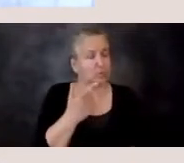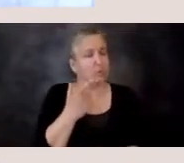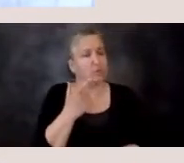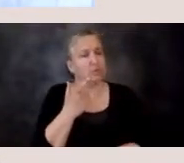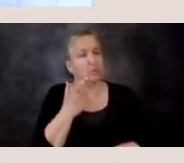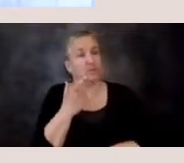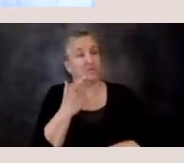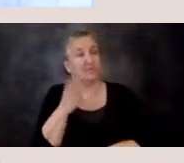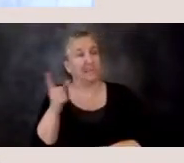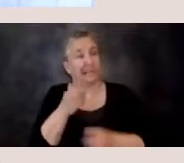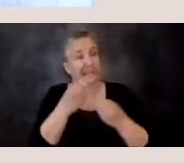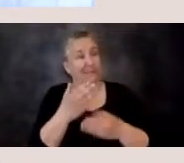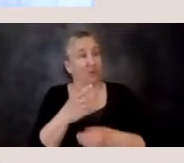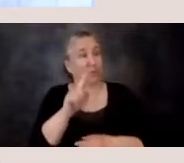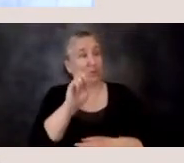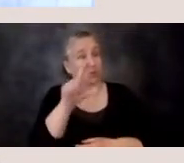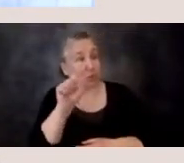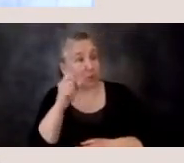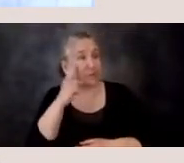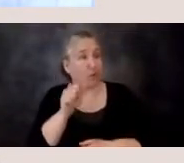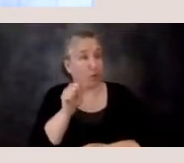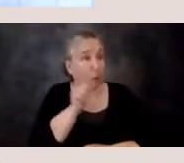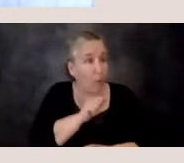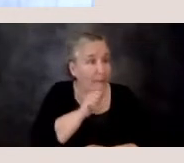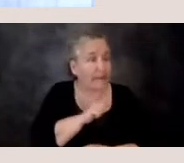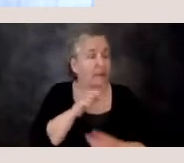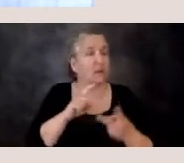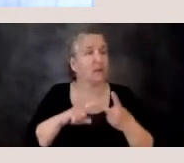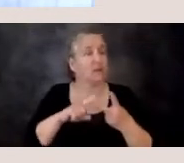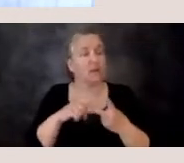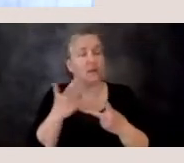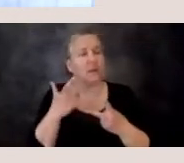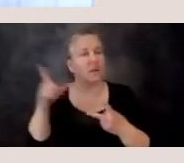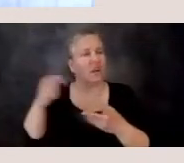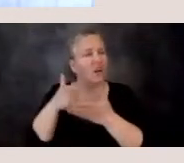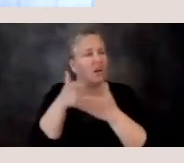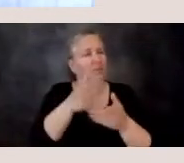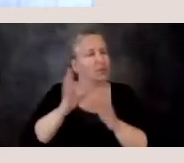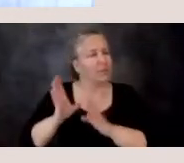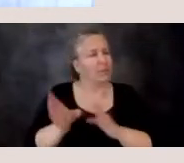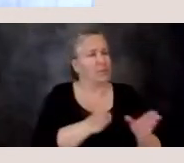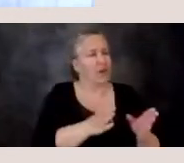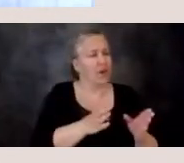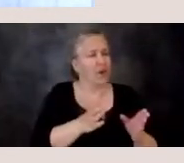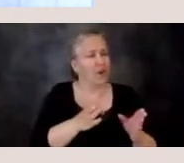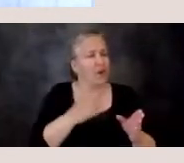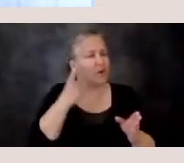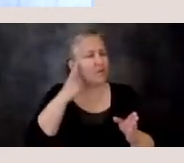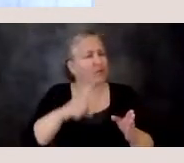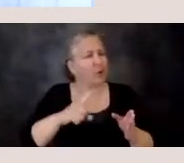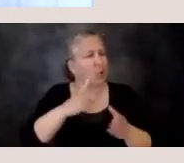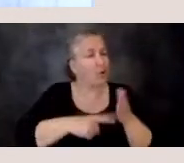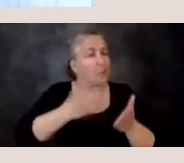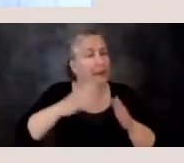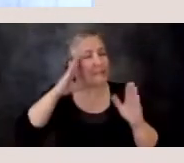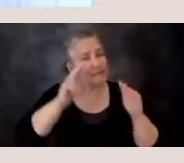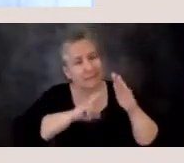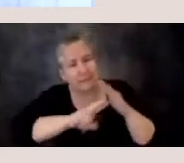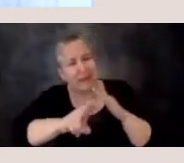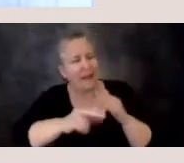you any tools to cope with that time? How did they help you to prepare for what you might